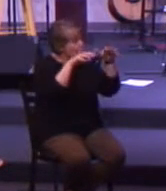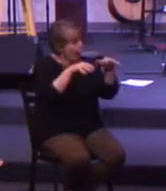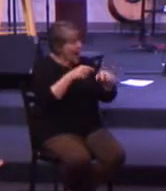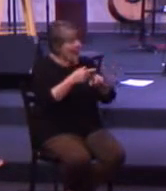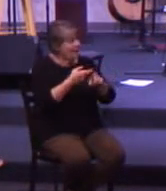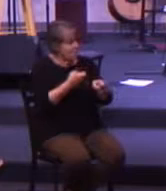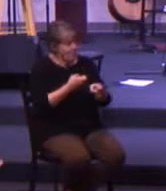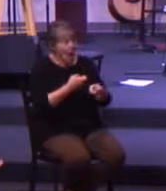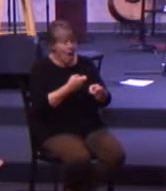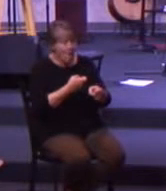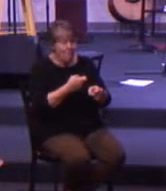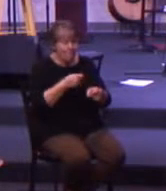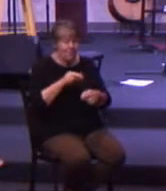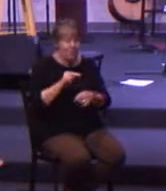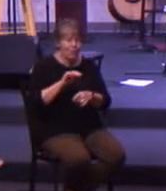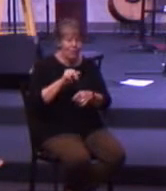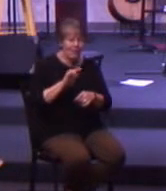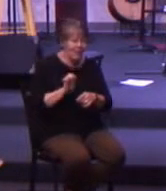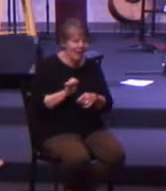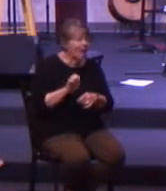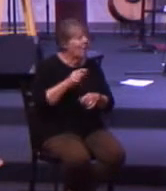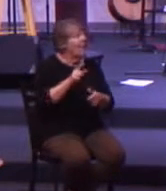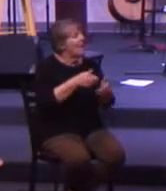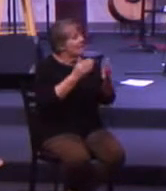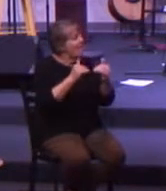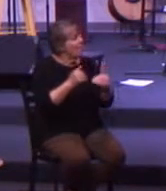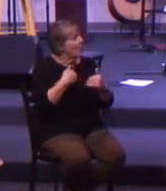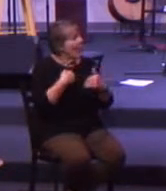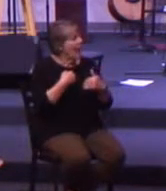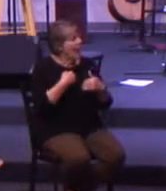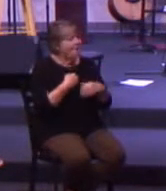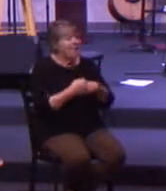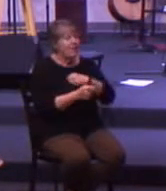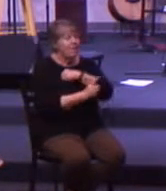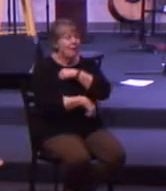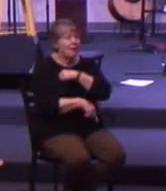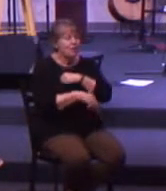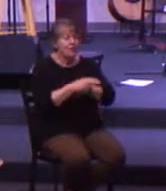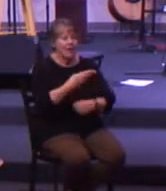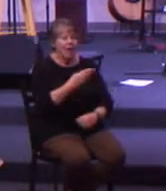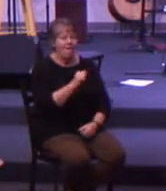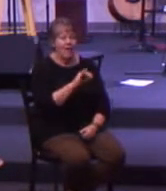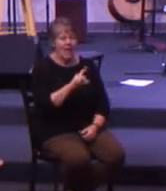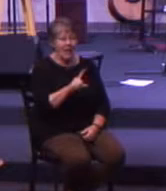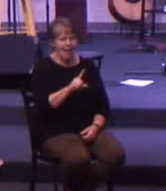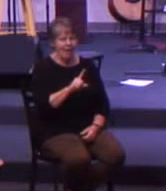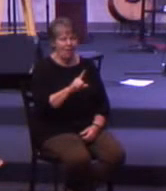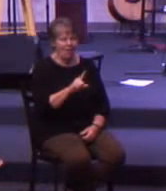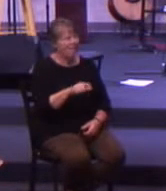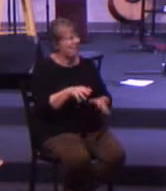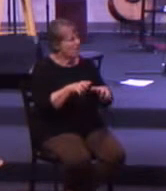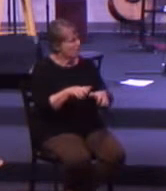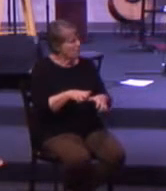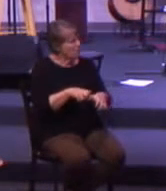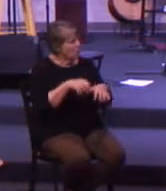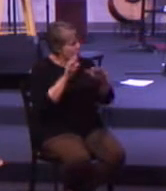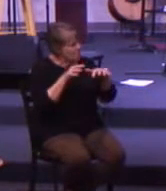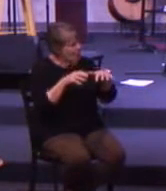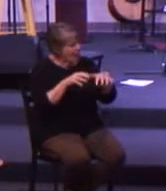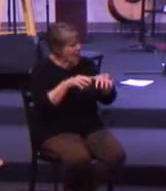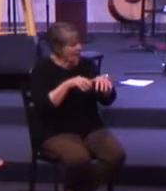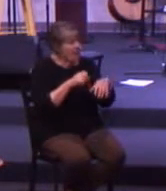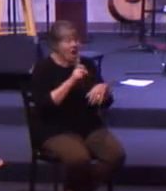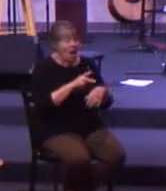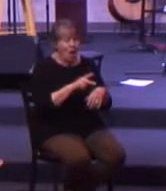the plague that comes along? It's the plague of hail, coming down from the sky and demonstrating that, hey, you can pray to Nut and